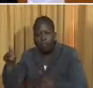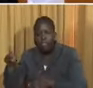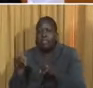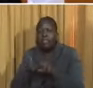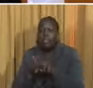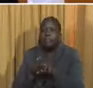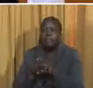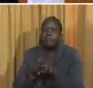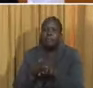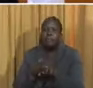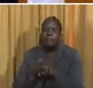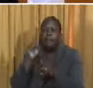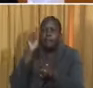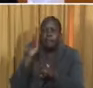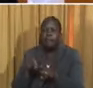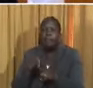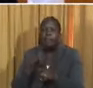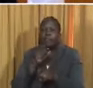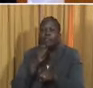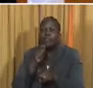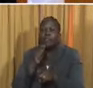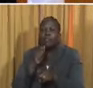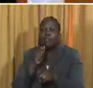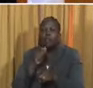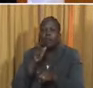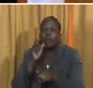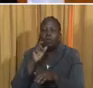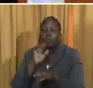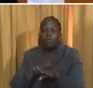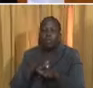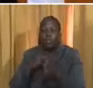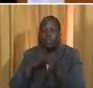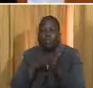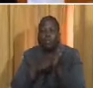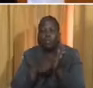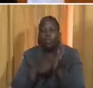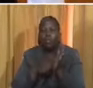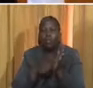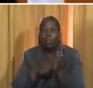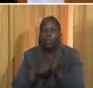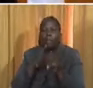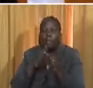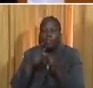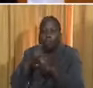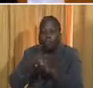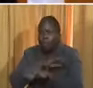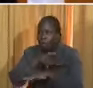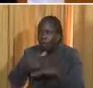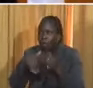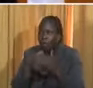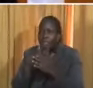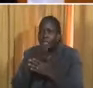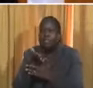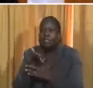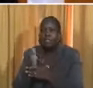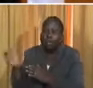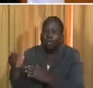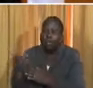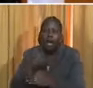affirms and not on the one who denies. The burden was upon those who alleged that there was no